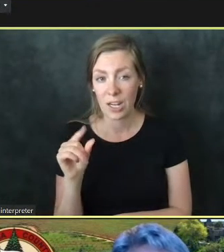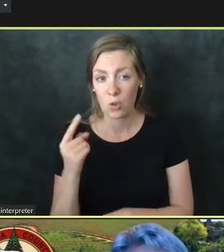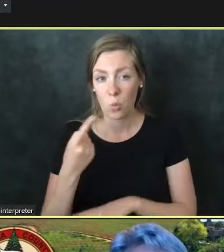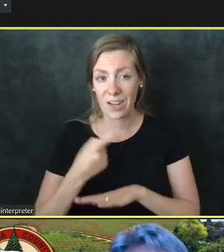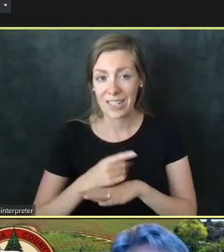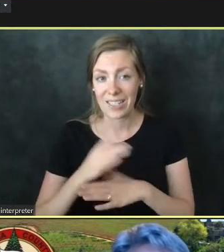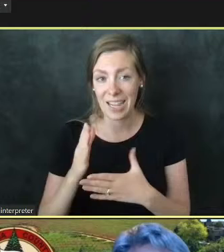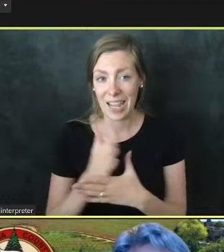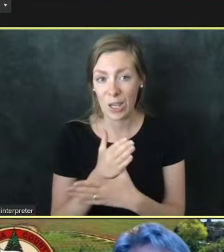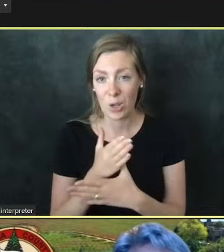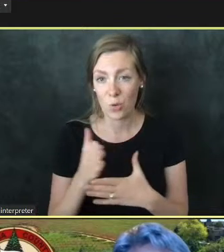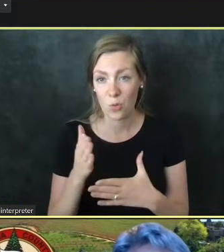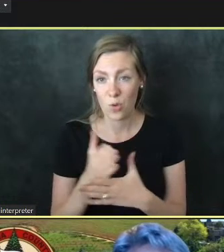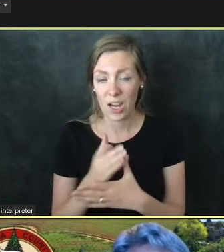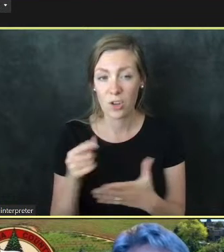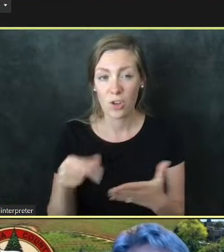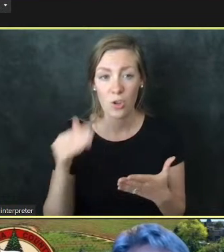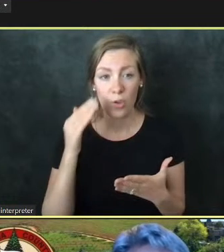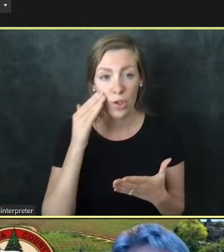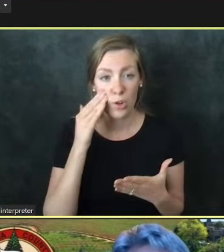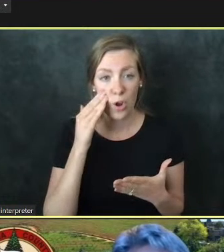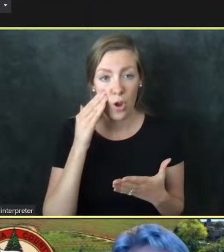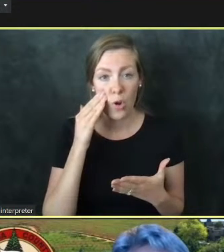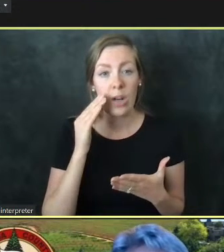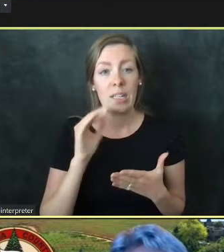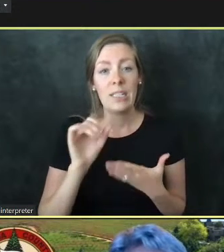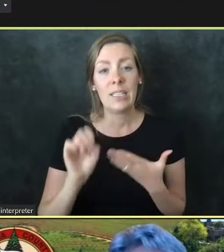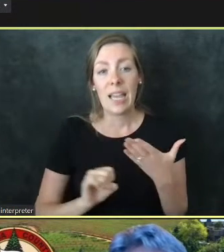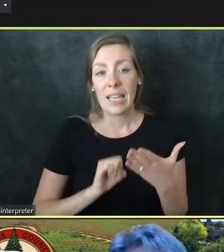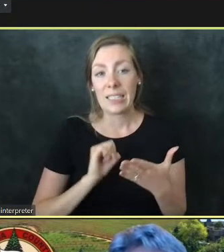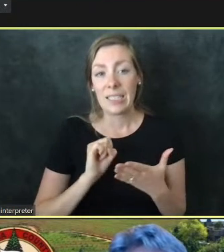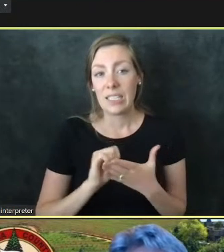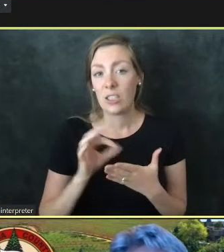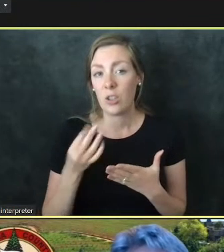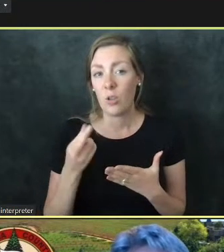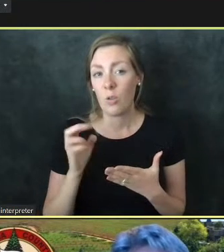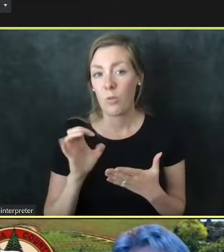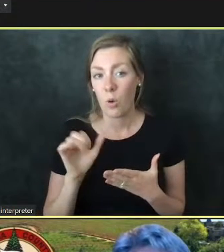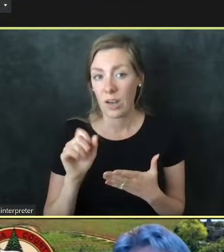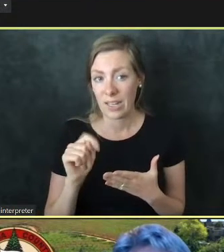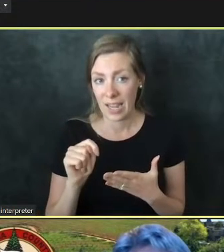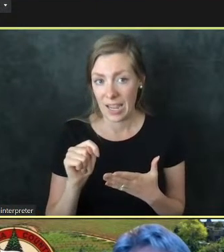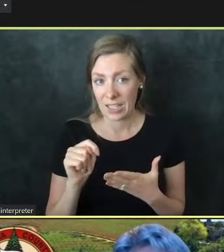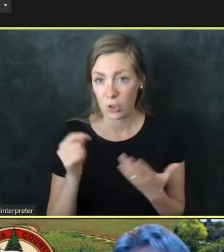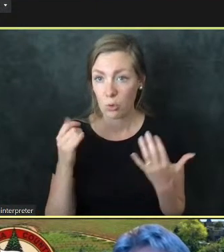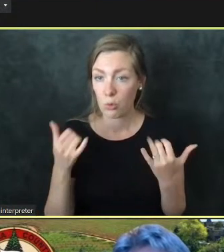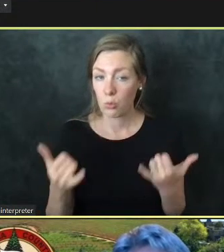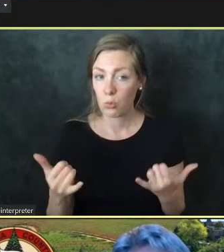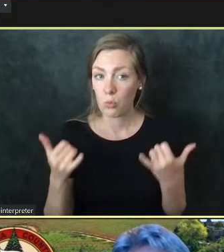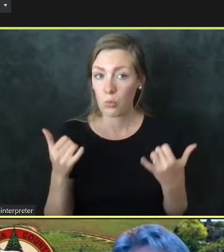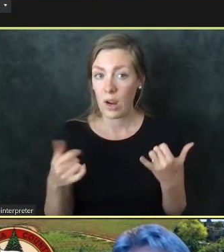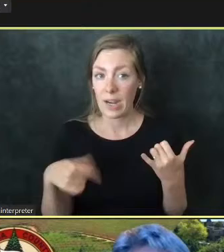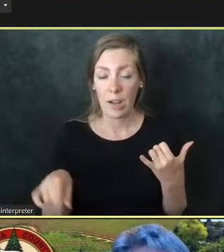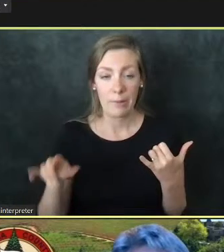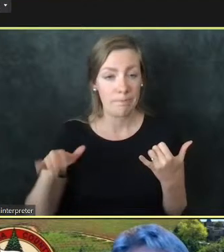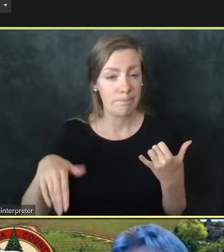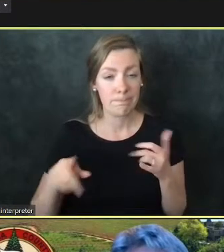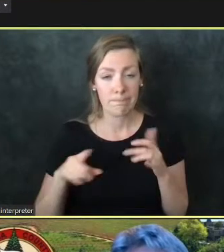Those are not known as seasonal, de- sub-seasonal forecasts. le Right digo, now, those forecasts have de shown agua